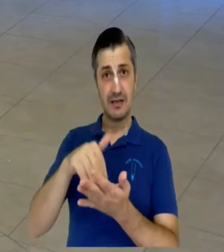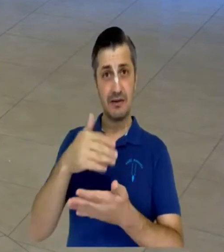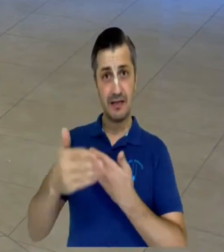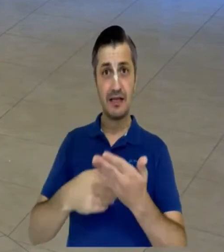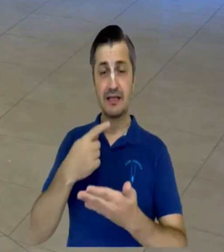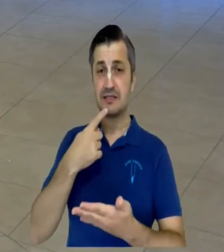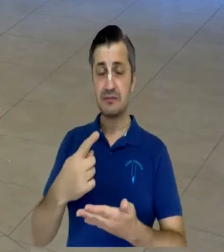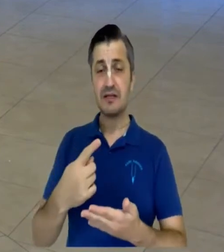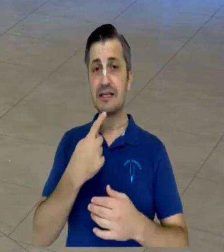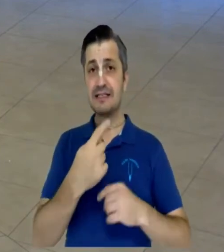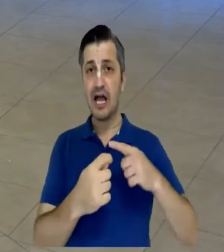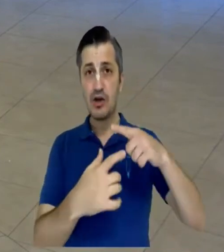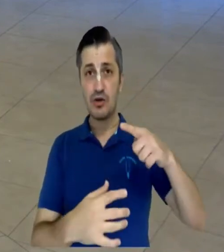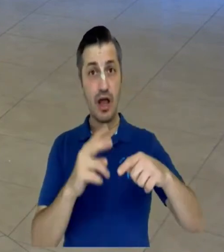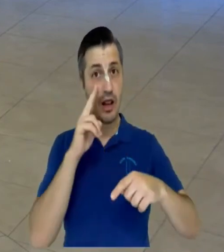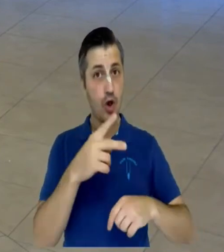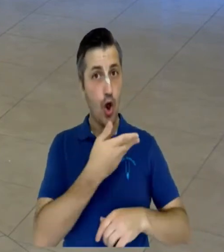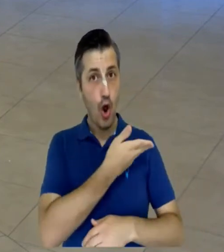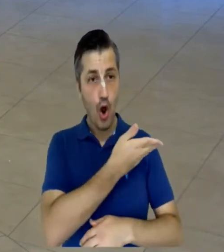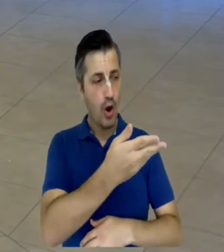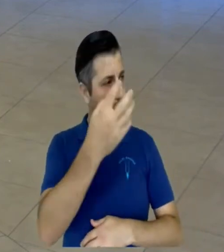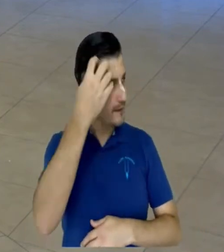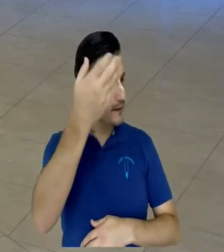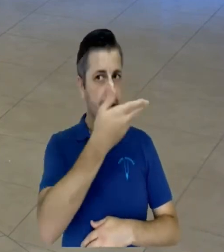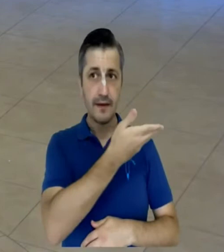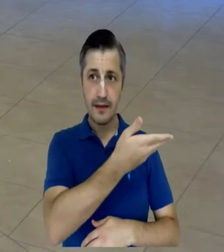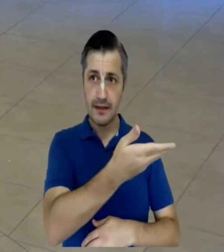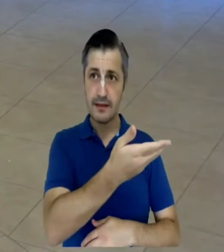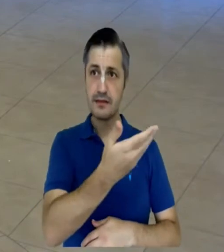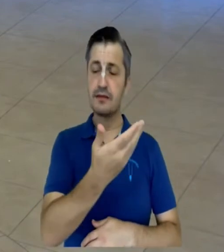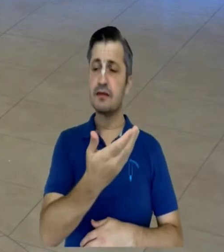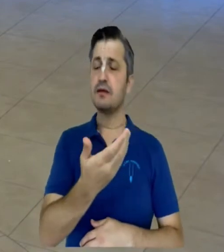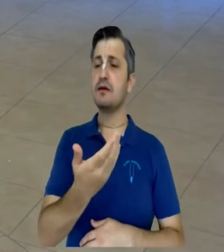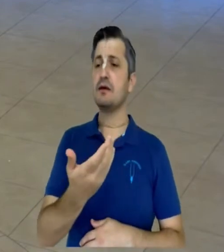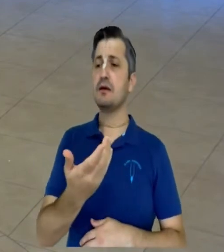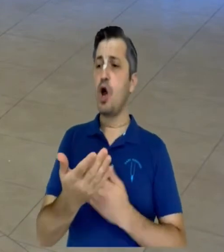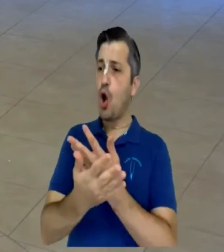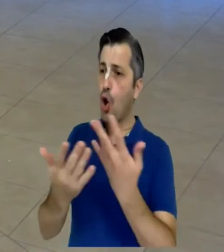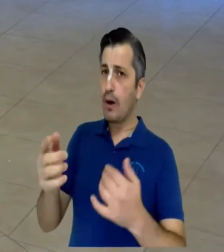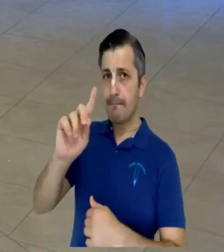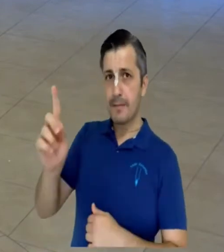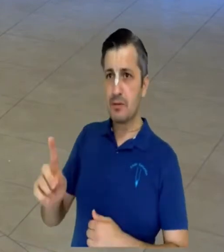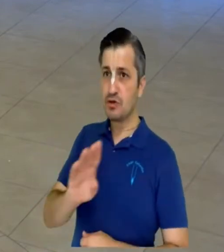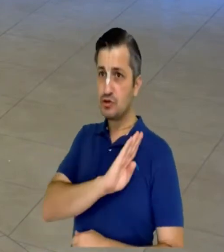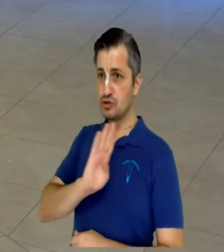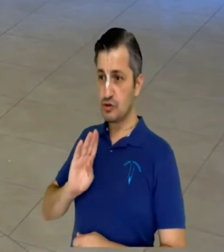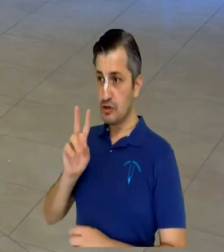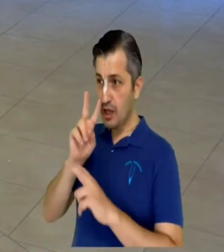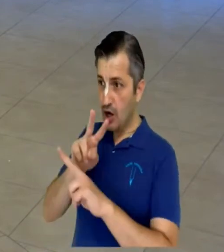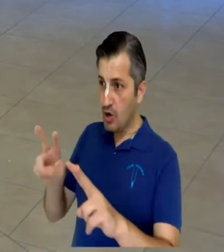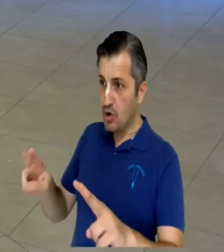exist. So the existence of the soul of individuality is eternal. And however,